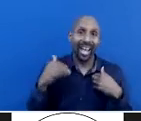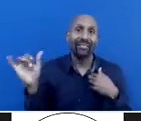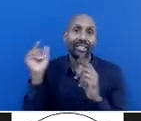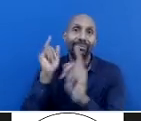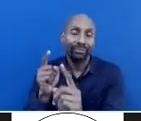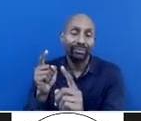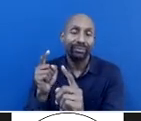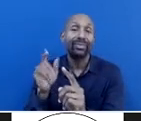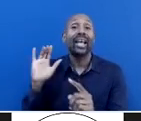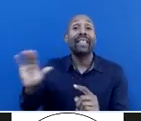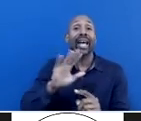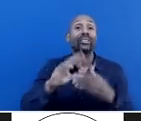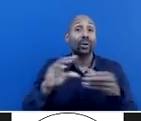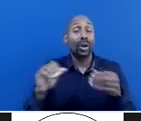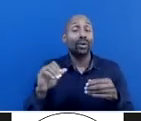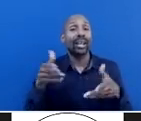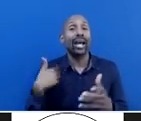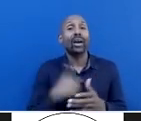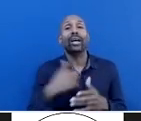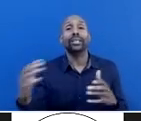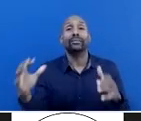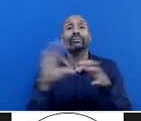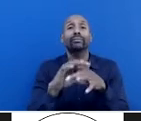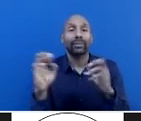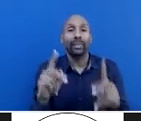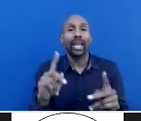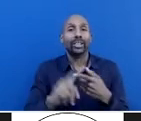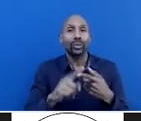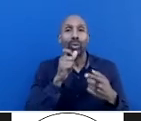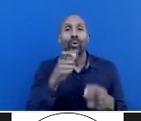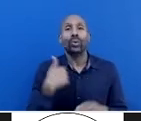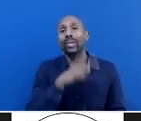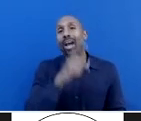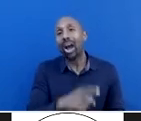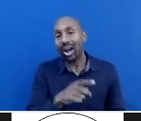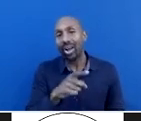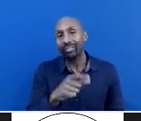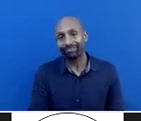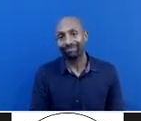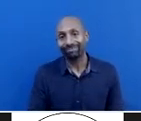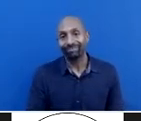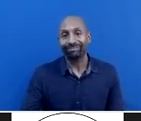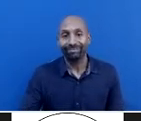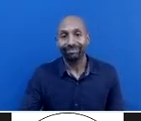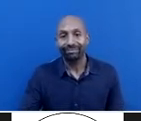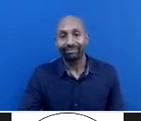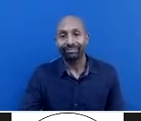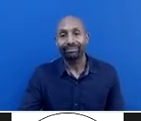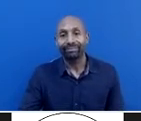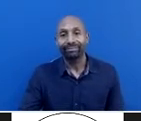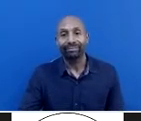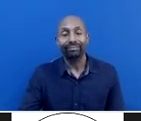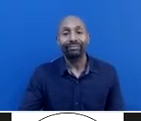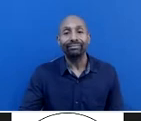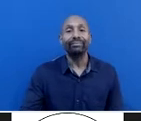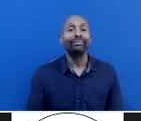who we really are. So all of that's just to say that the first thing that has